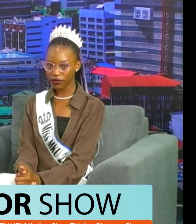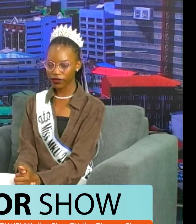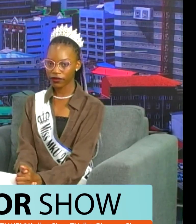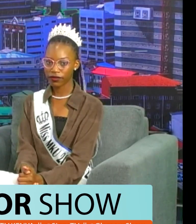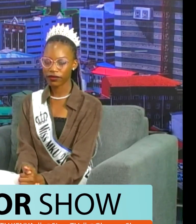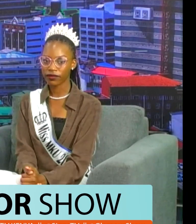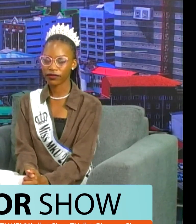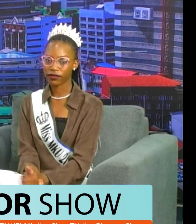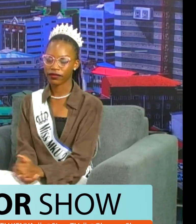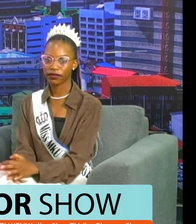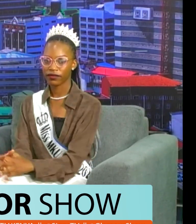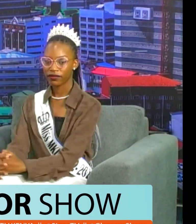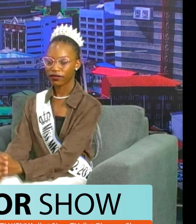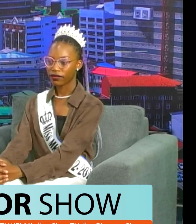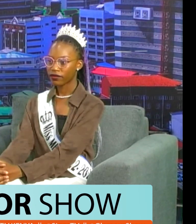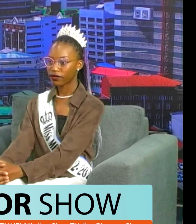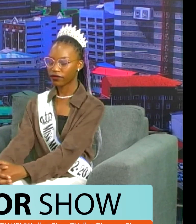I think now I understand.